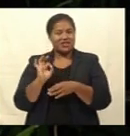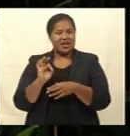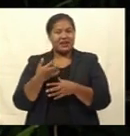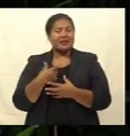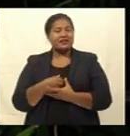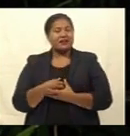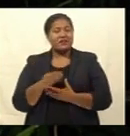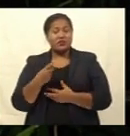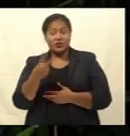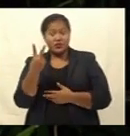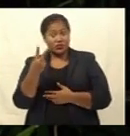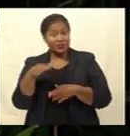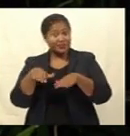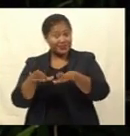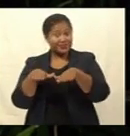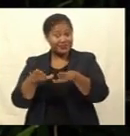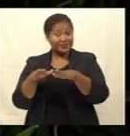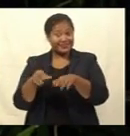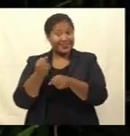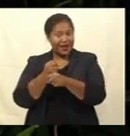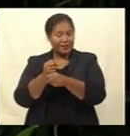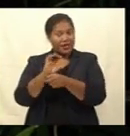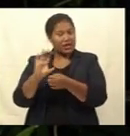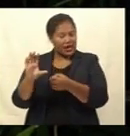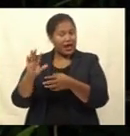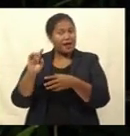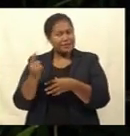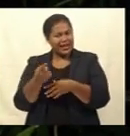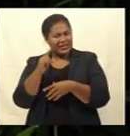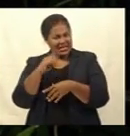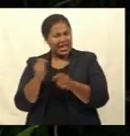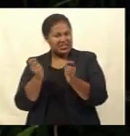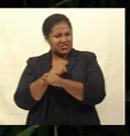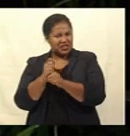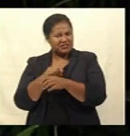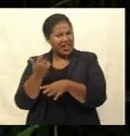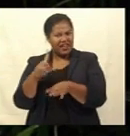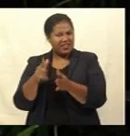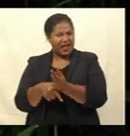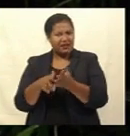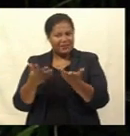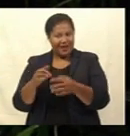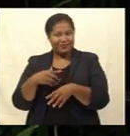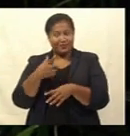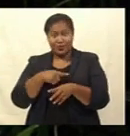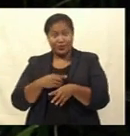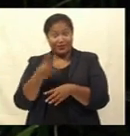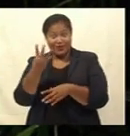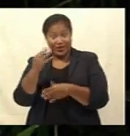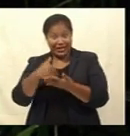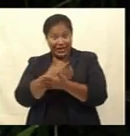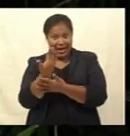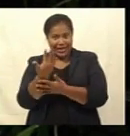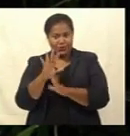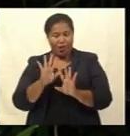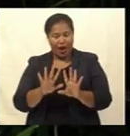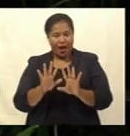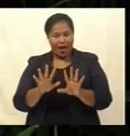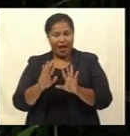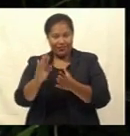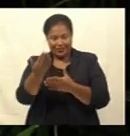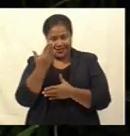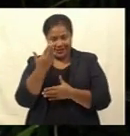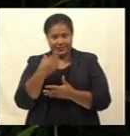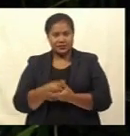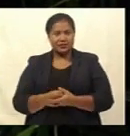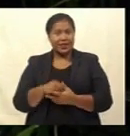at the 2 garment factories. However, that could change at any point throughout the 14-day incubation window for the virus. That is why